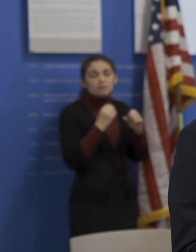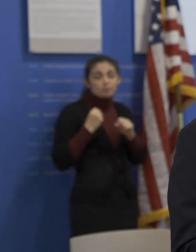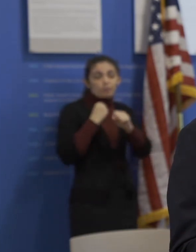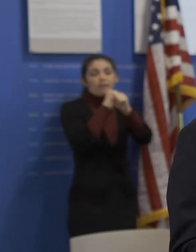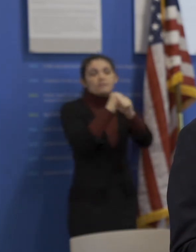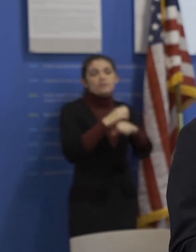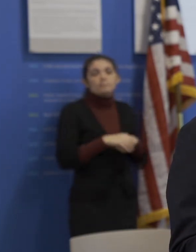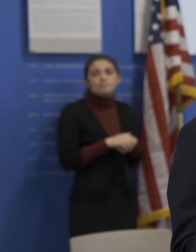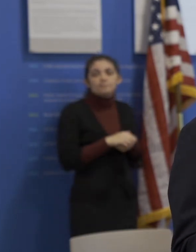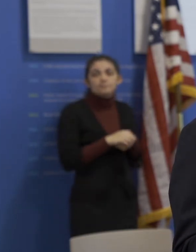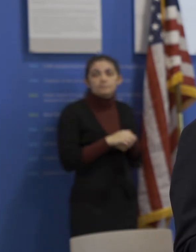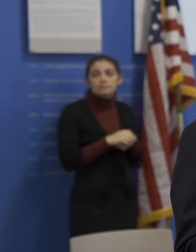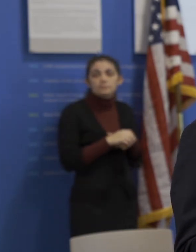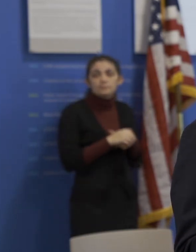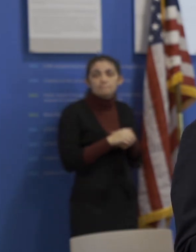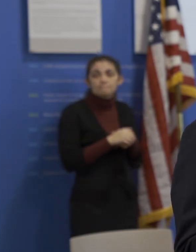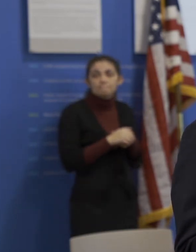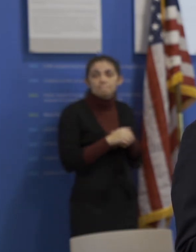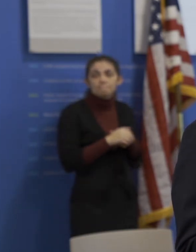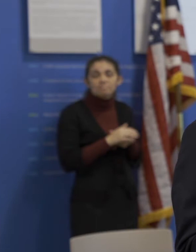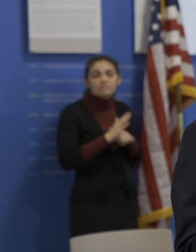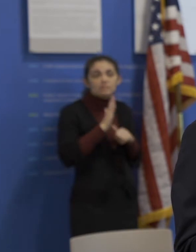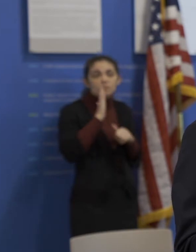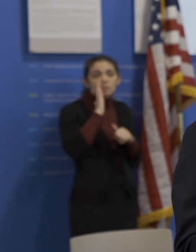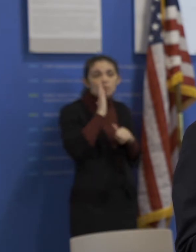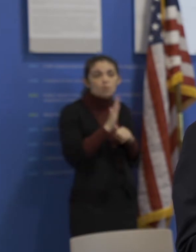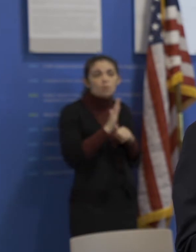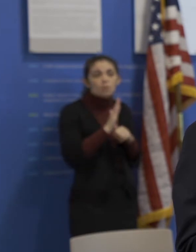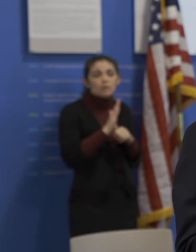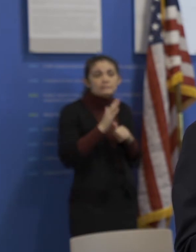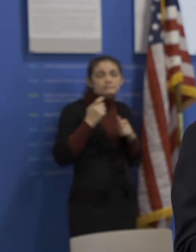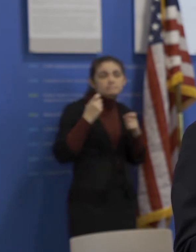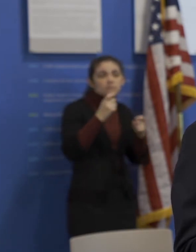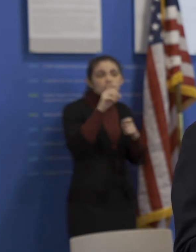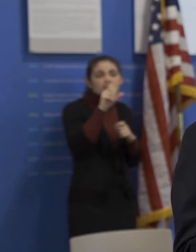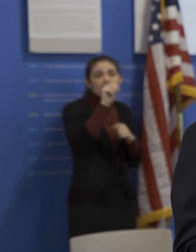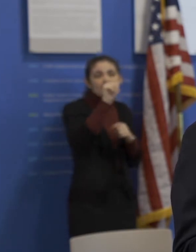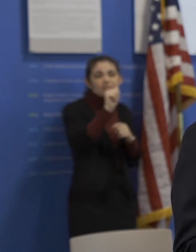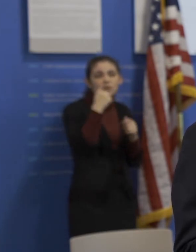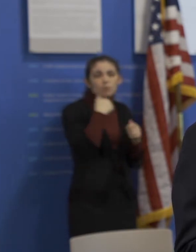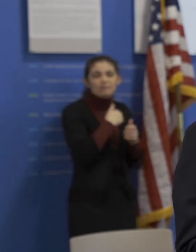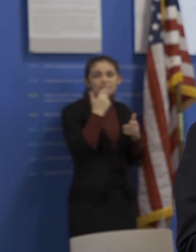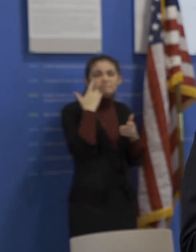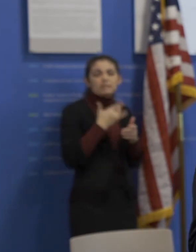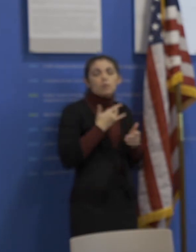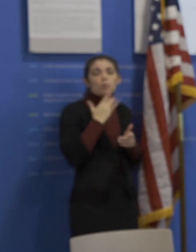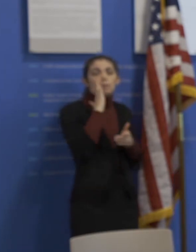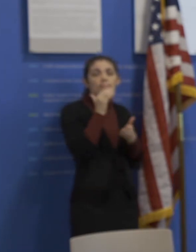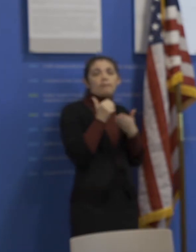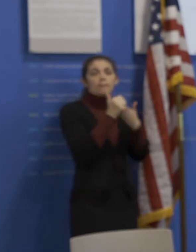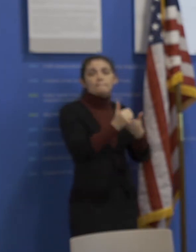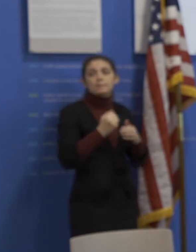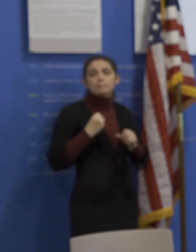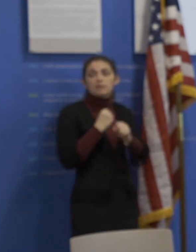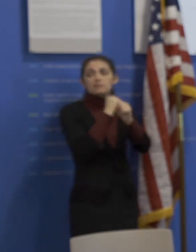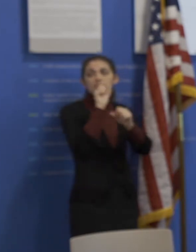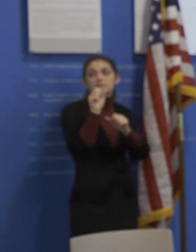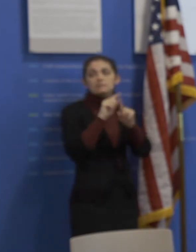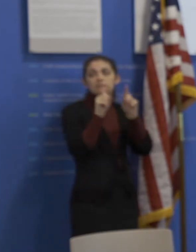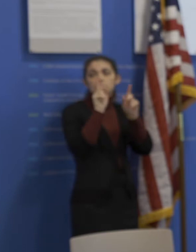protective, we're going to provide that data and try to provide it in a way that we think is helpful but protective of